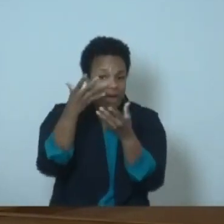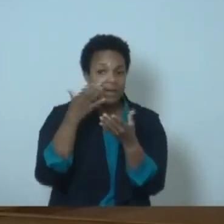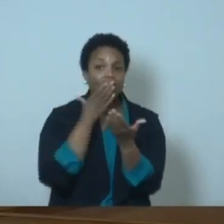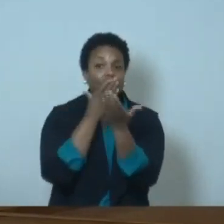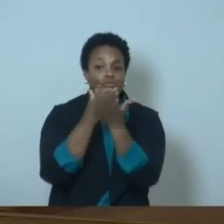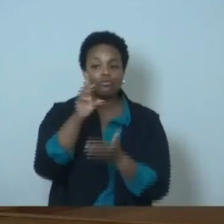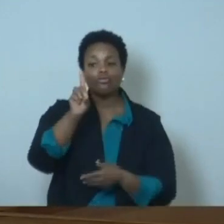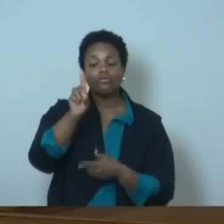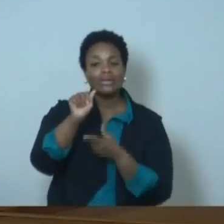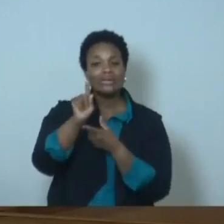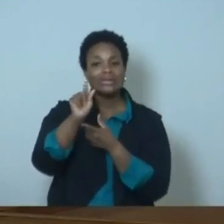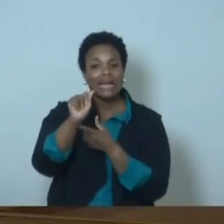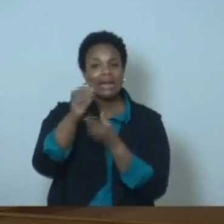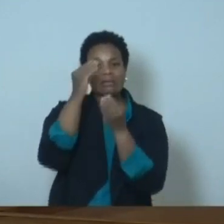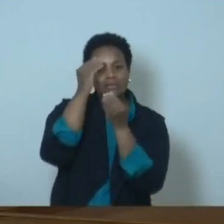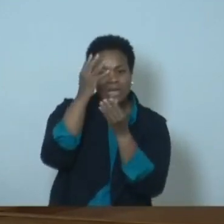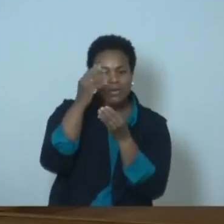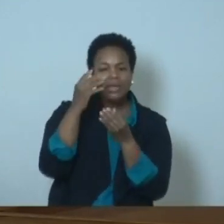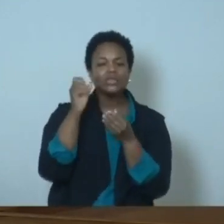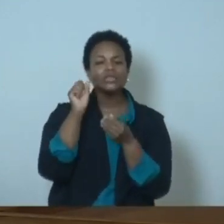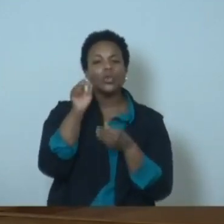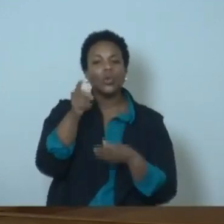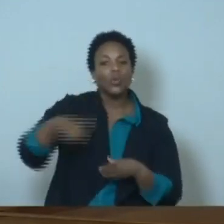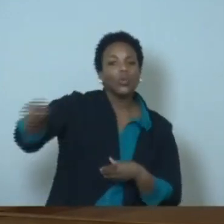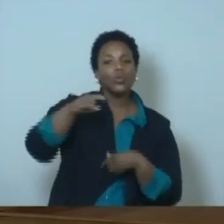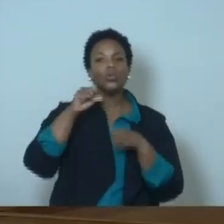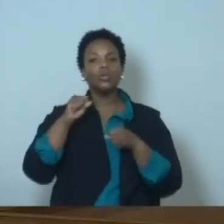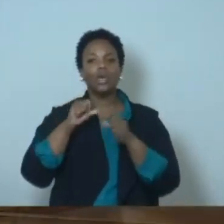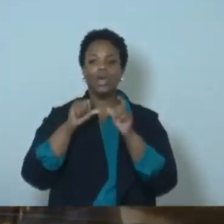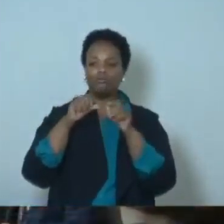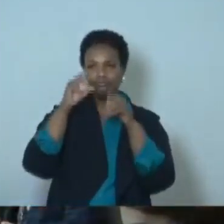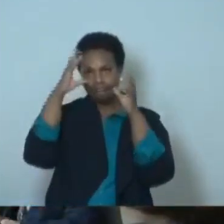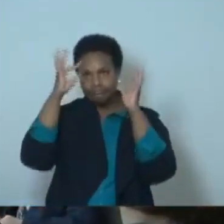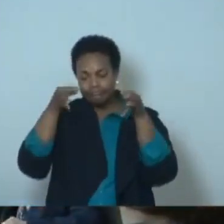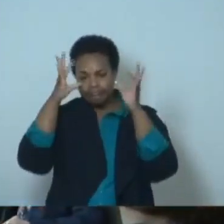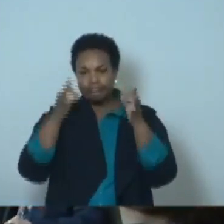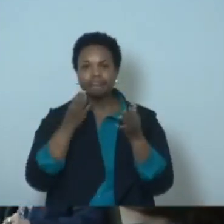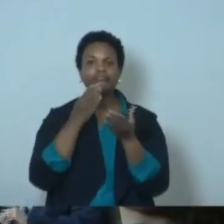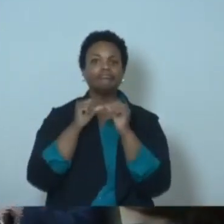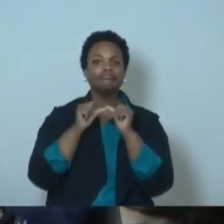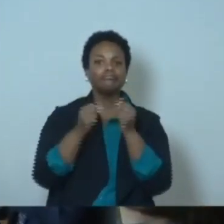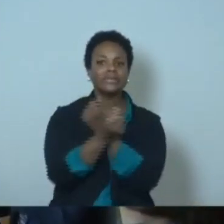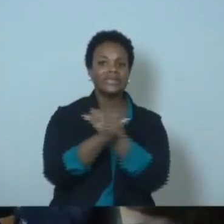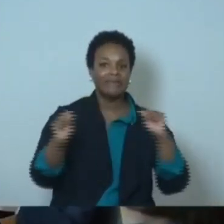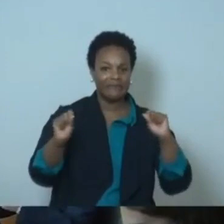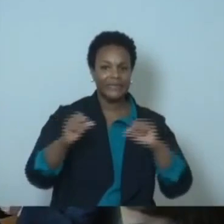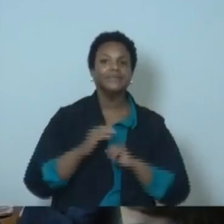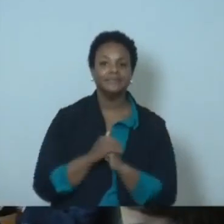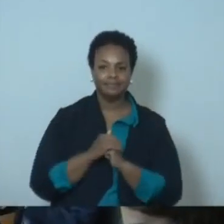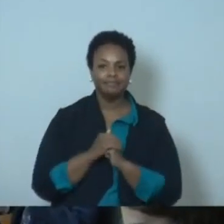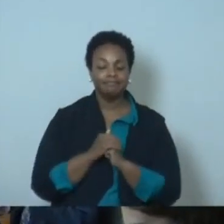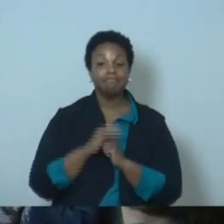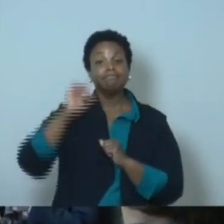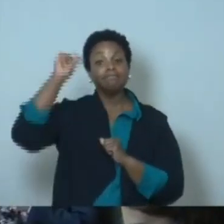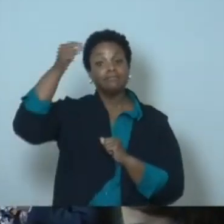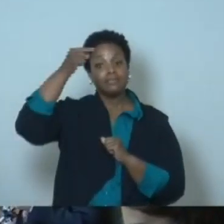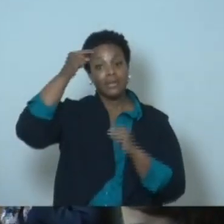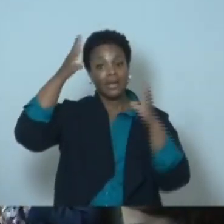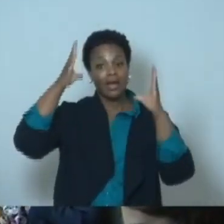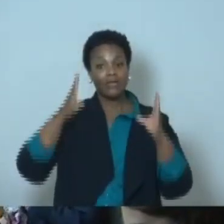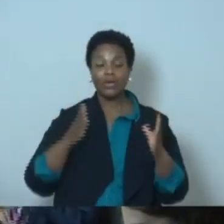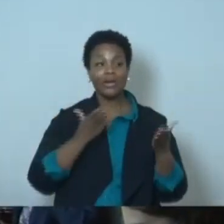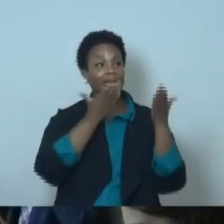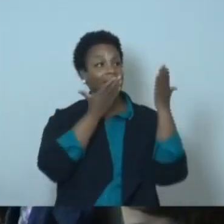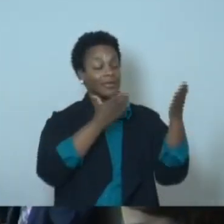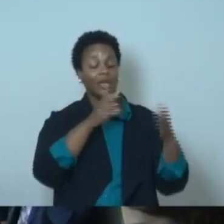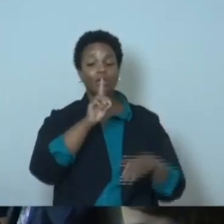your own COVID safe practices. Thank you. Back to you, Governor. Thank you, Dr. Grace. Okay. All right, so we